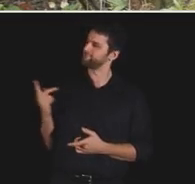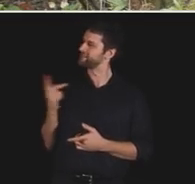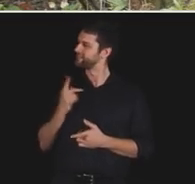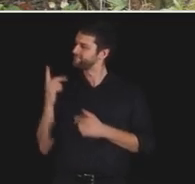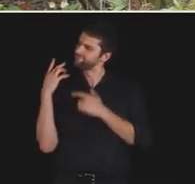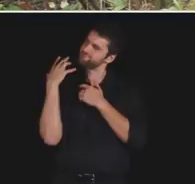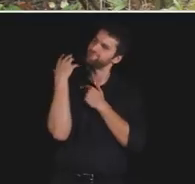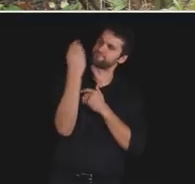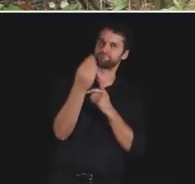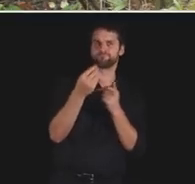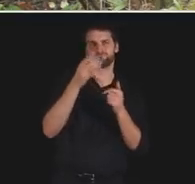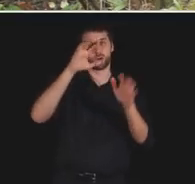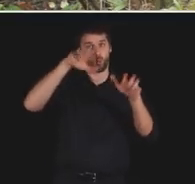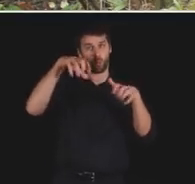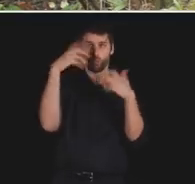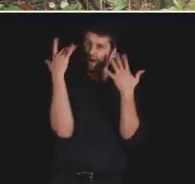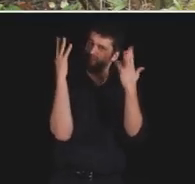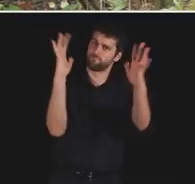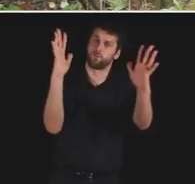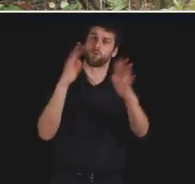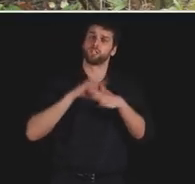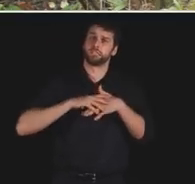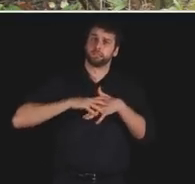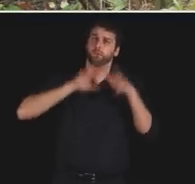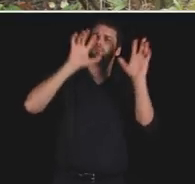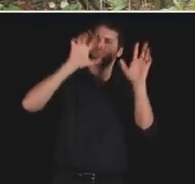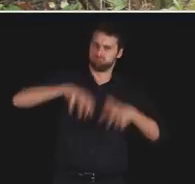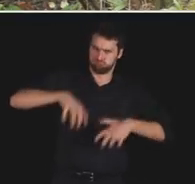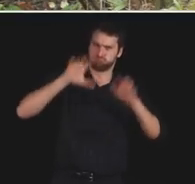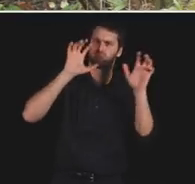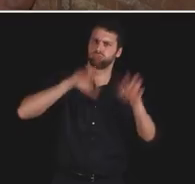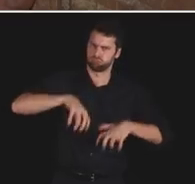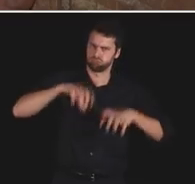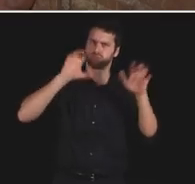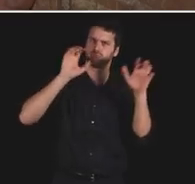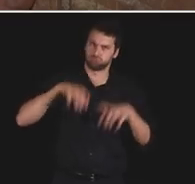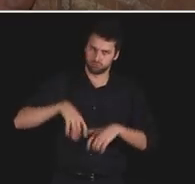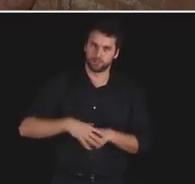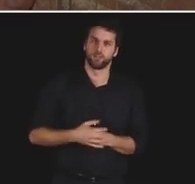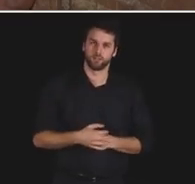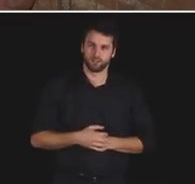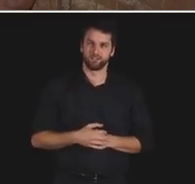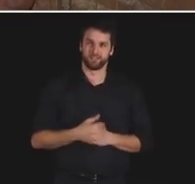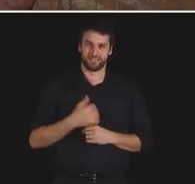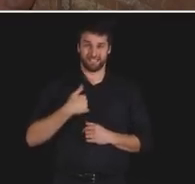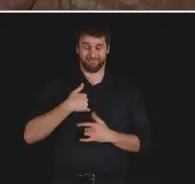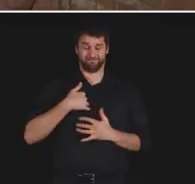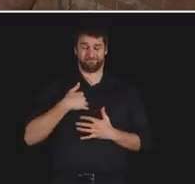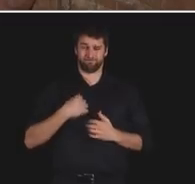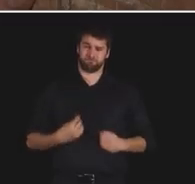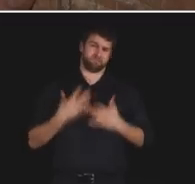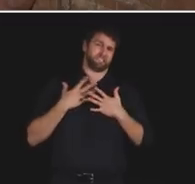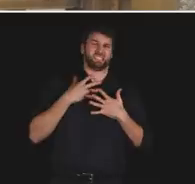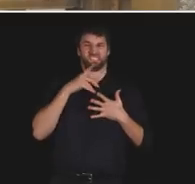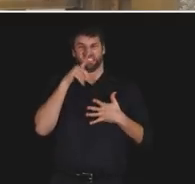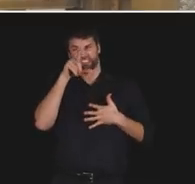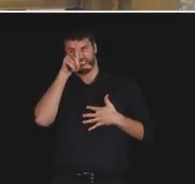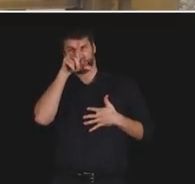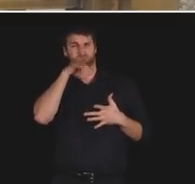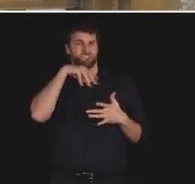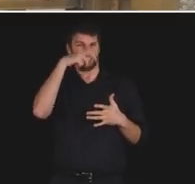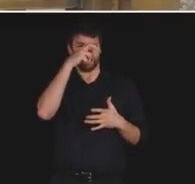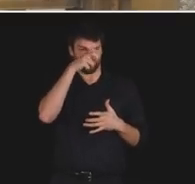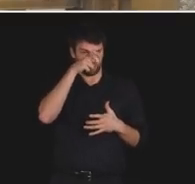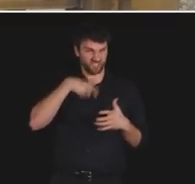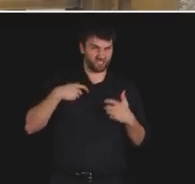We went to the rainforest during the rainy season, and it never stopped raining. I got a case of chiggers on my feet, which was quite itchy.